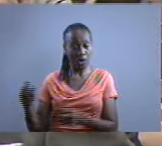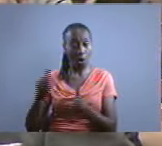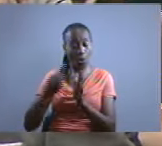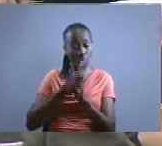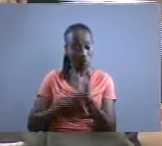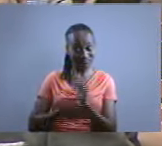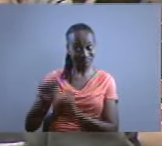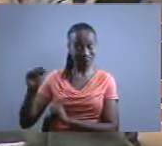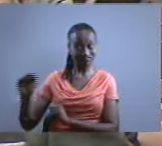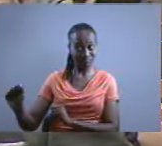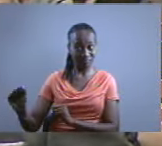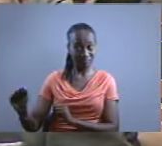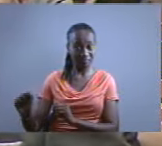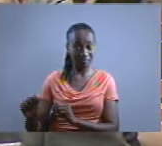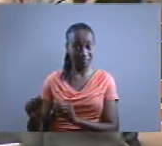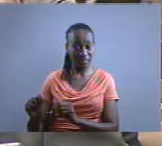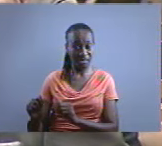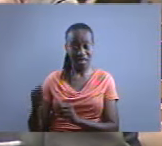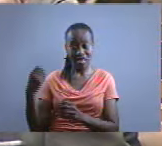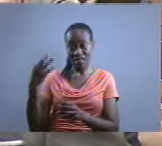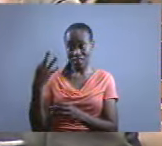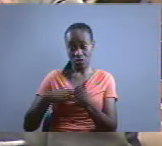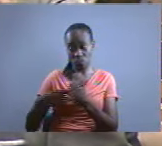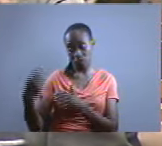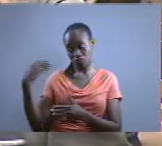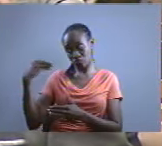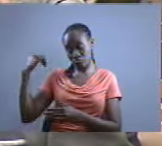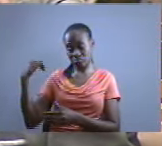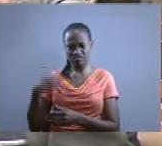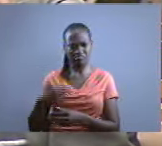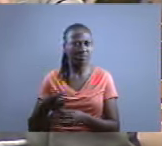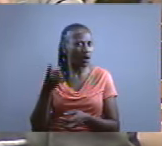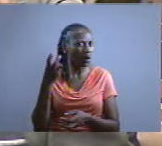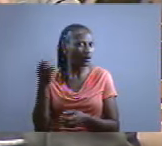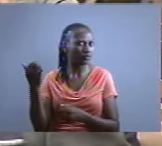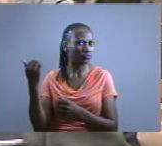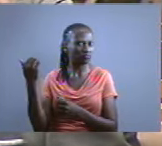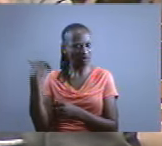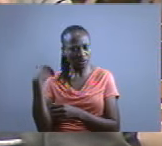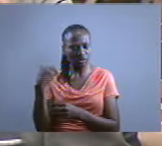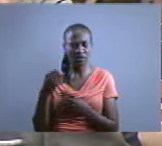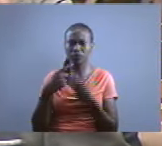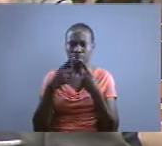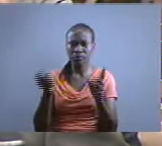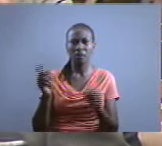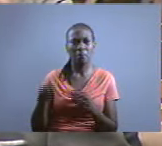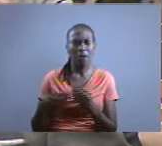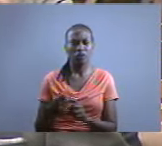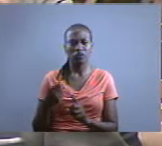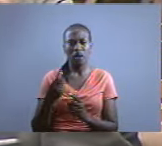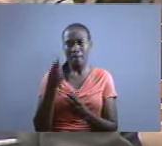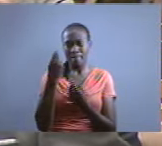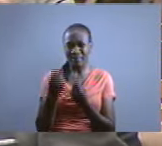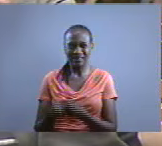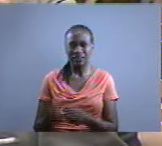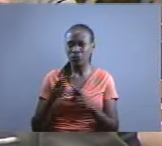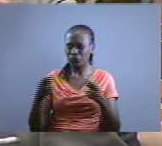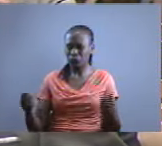NFP campaign in Nongoma over the 3 weeks ahead of yesterday's by-election, speak loudly of the abuse of state